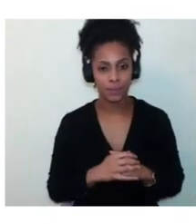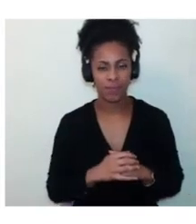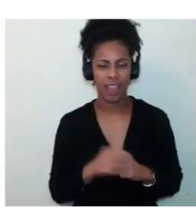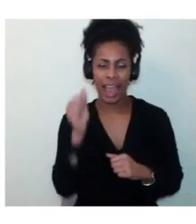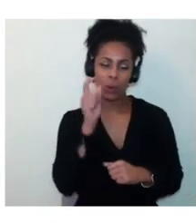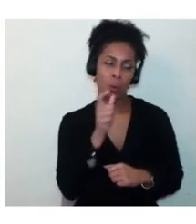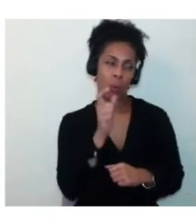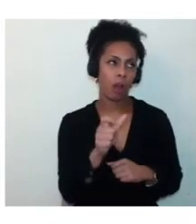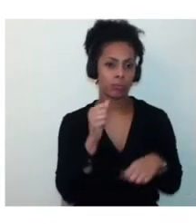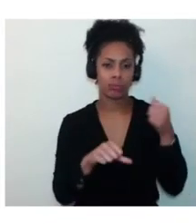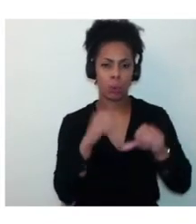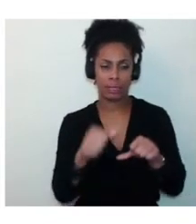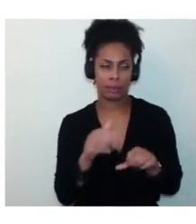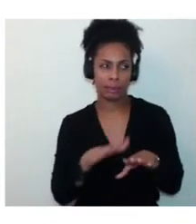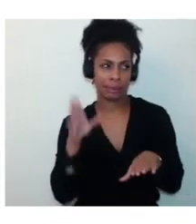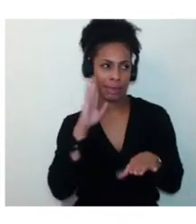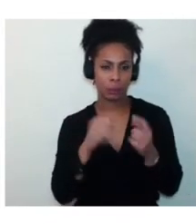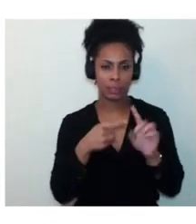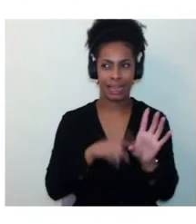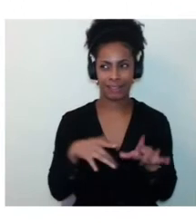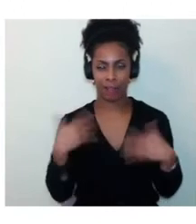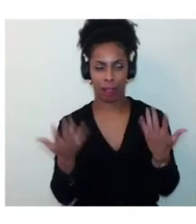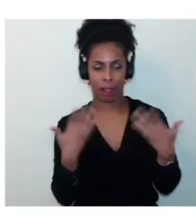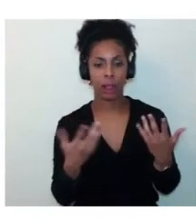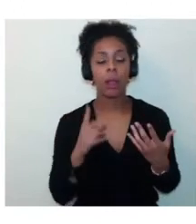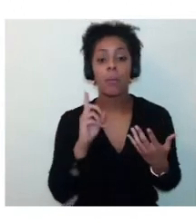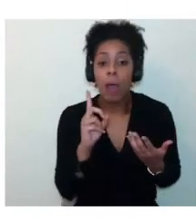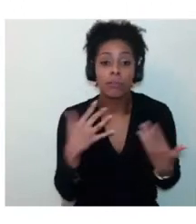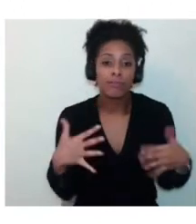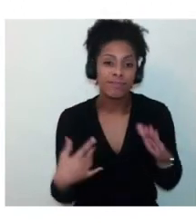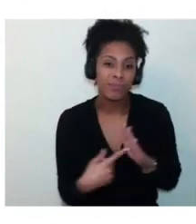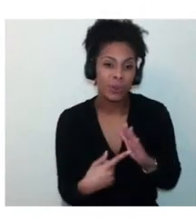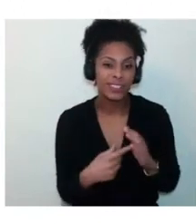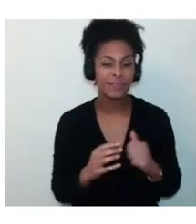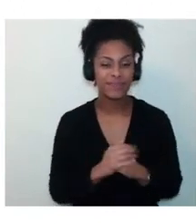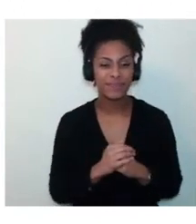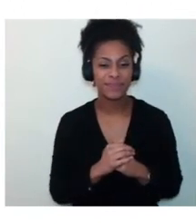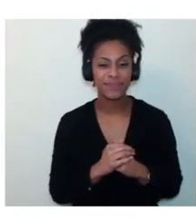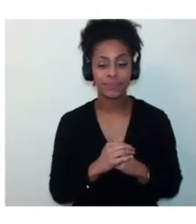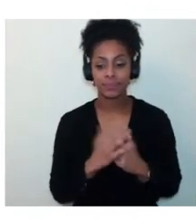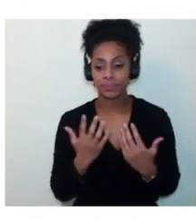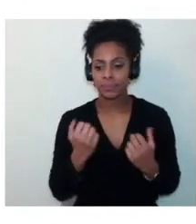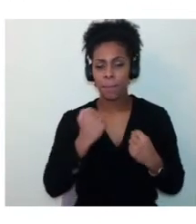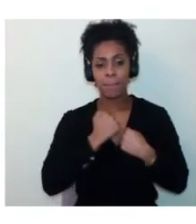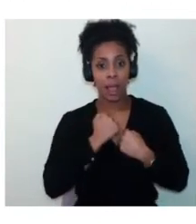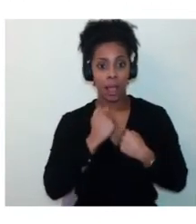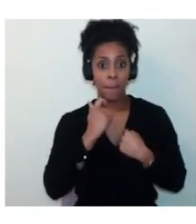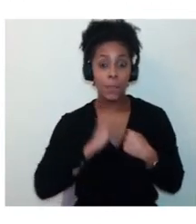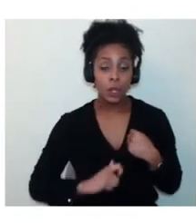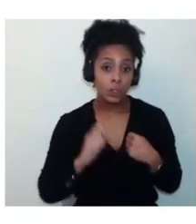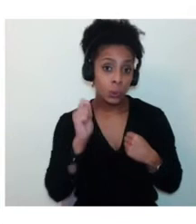kind of key cornerstone, I think. I'd say my own kind of personal experience, I've come to realise how important it